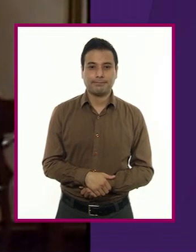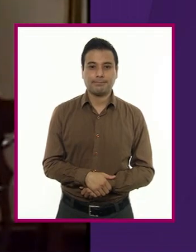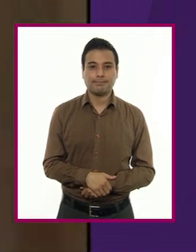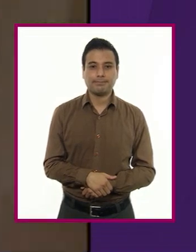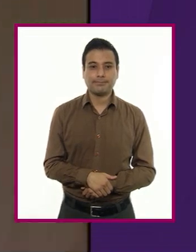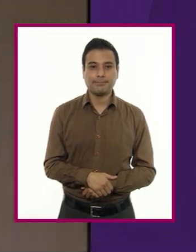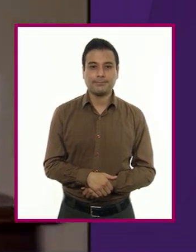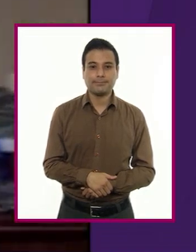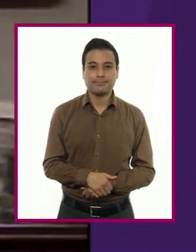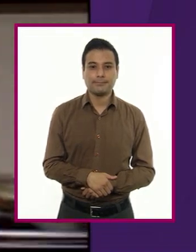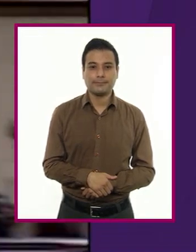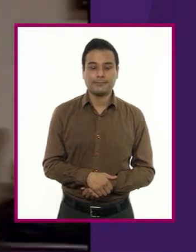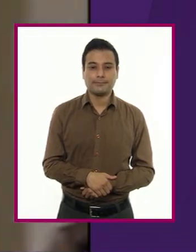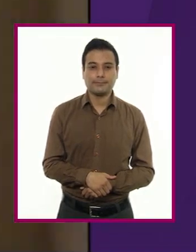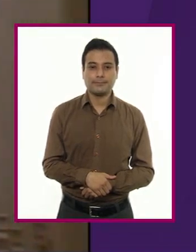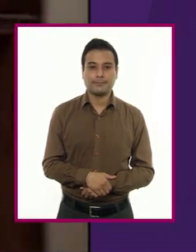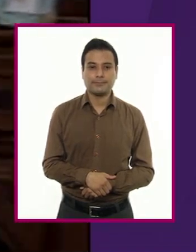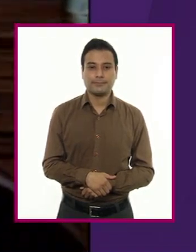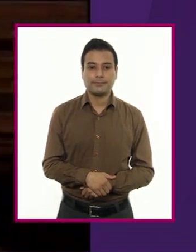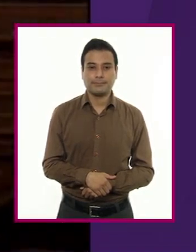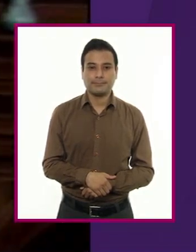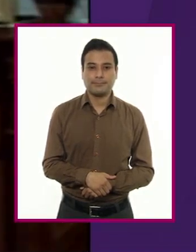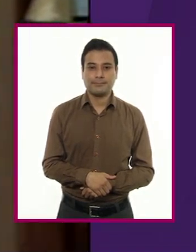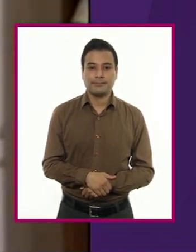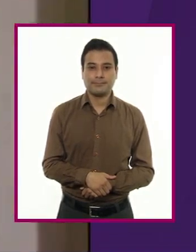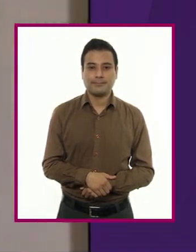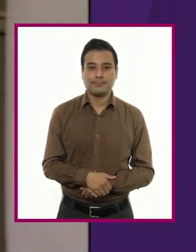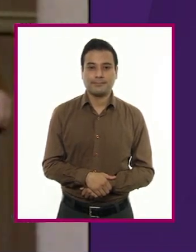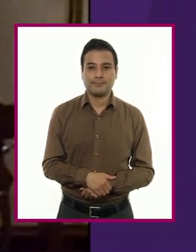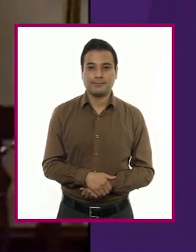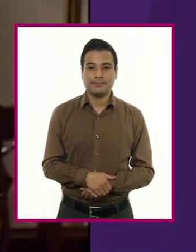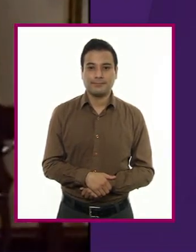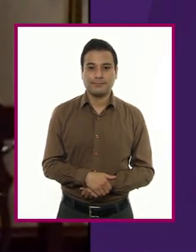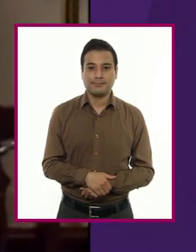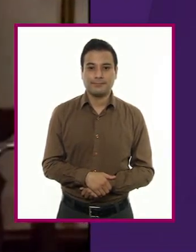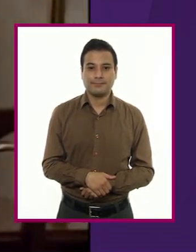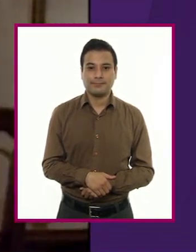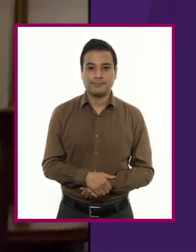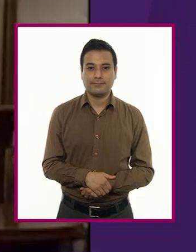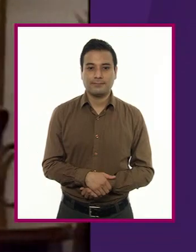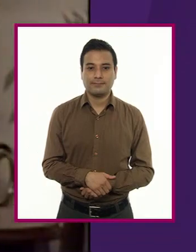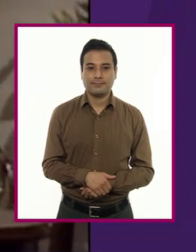ba-bum ba-dum bum bee-bee-bee-bee